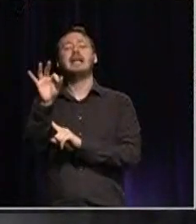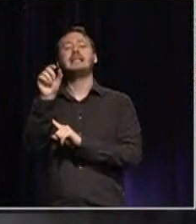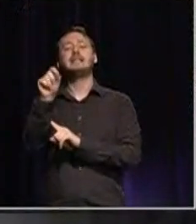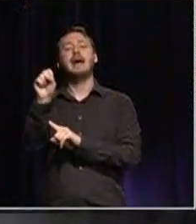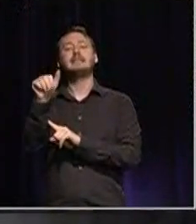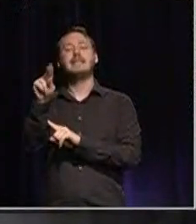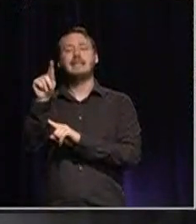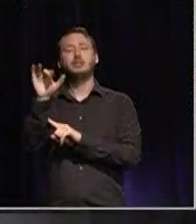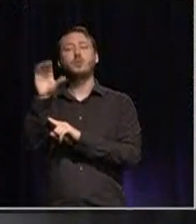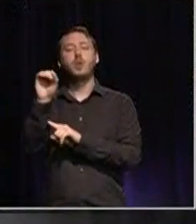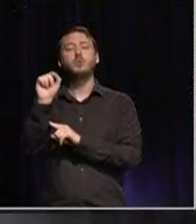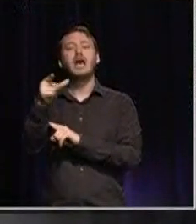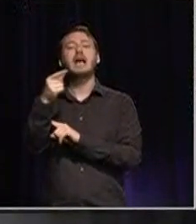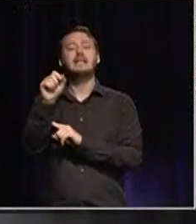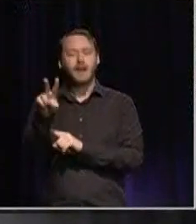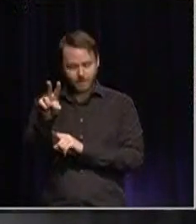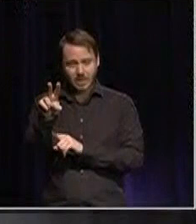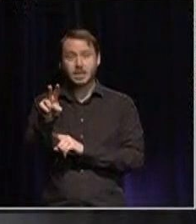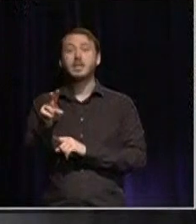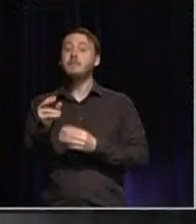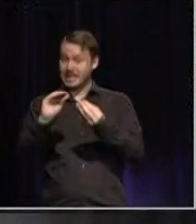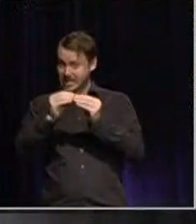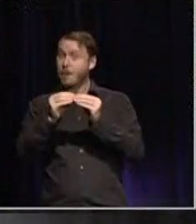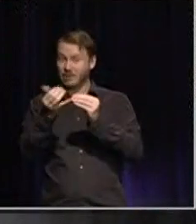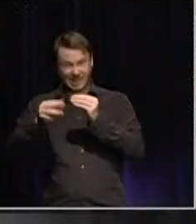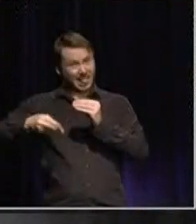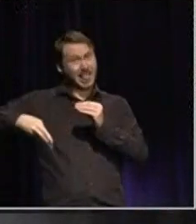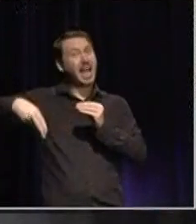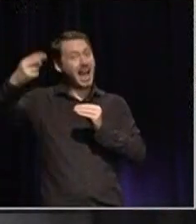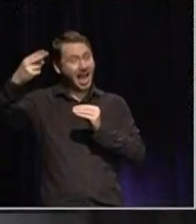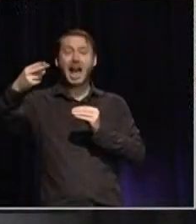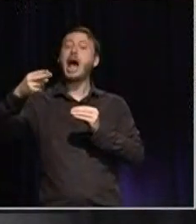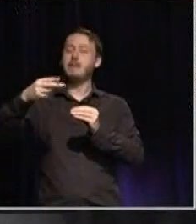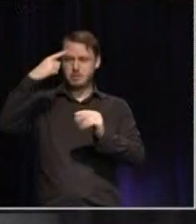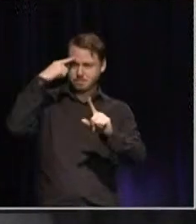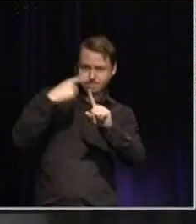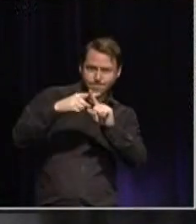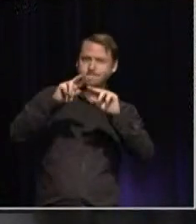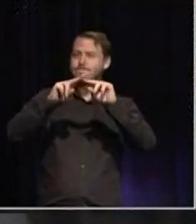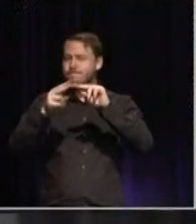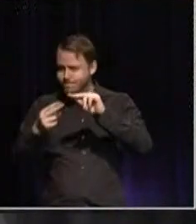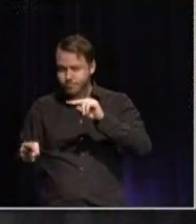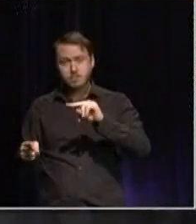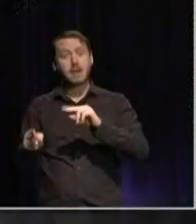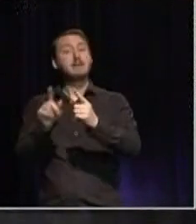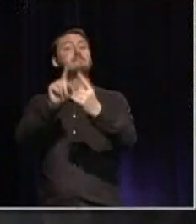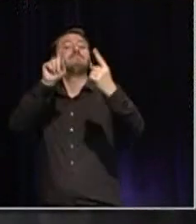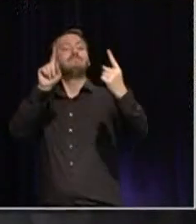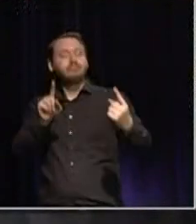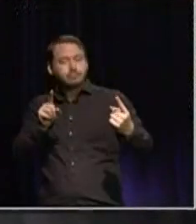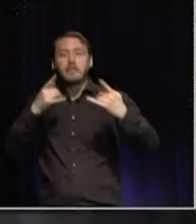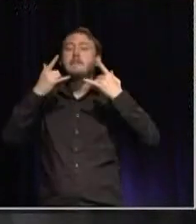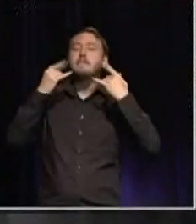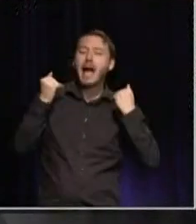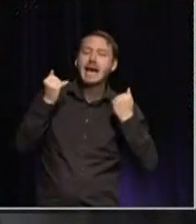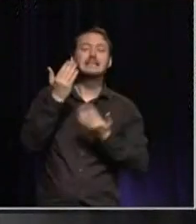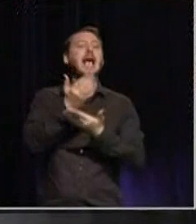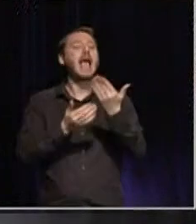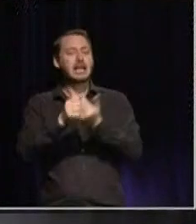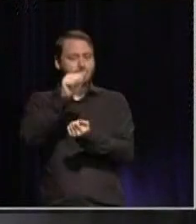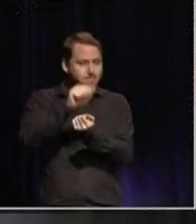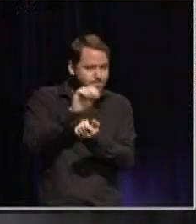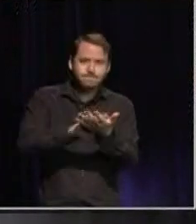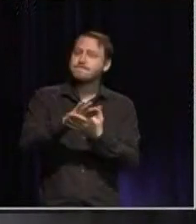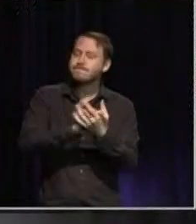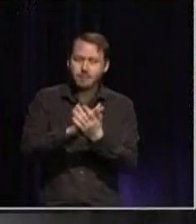covid19.sanantonio.gov. We are moving in the right direction. The numbers are still high, so we need to continue to keep up the work. Physical distancing, masking up, and practicing good